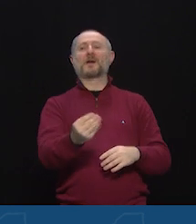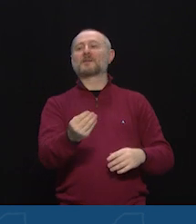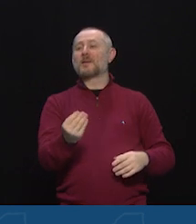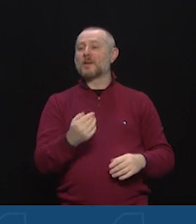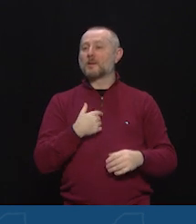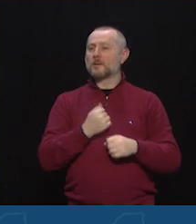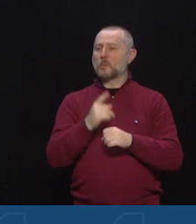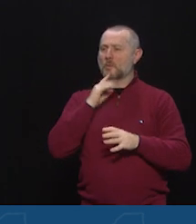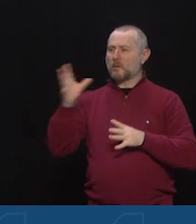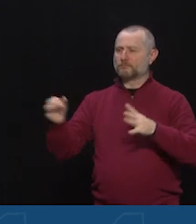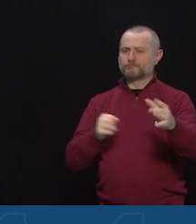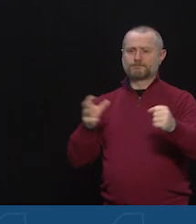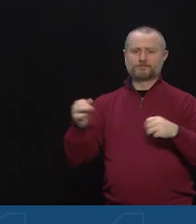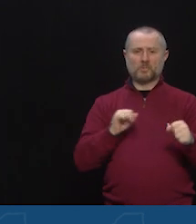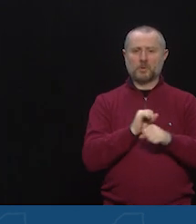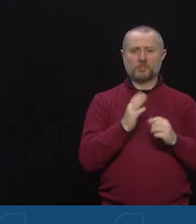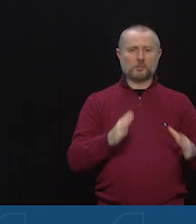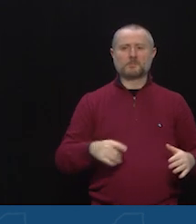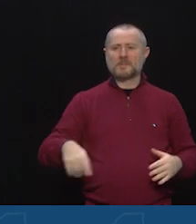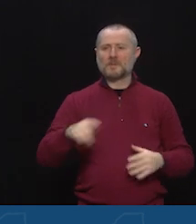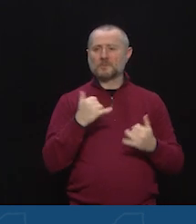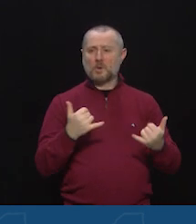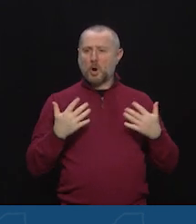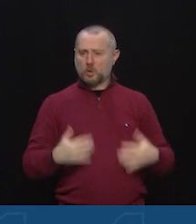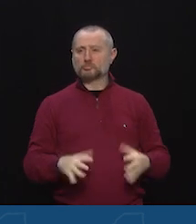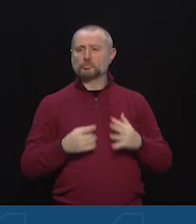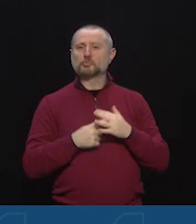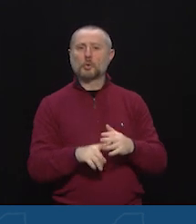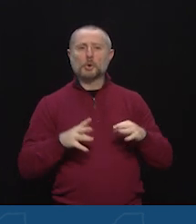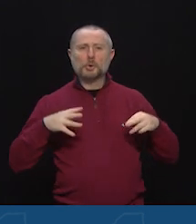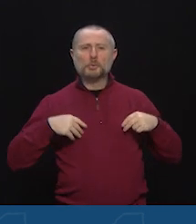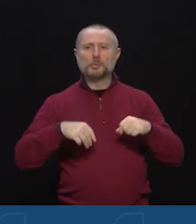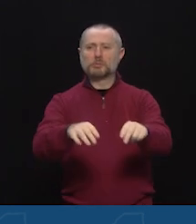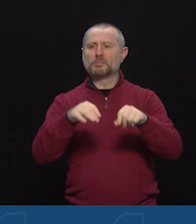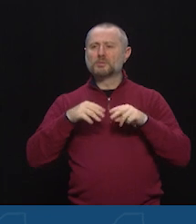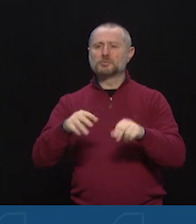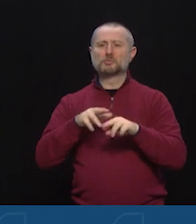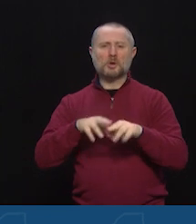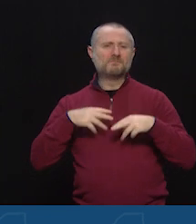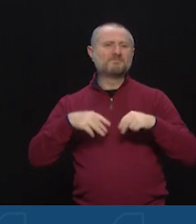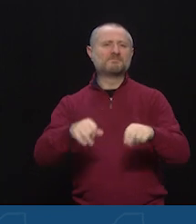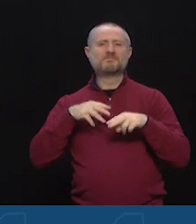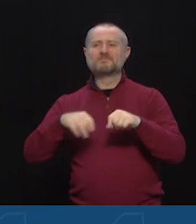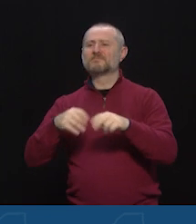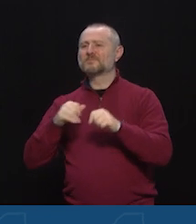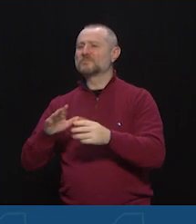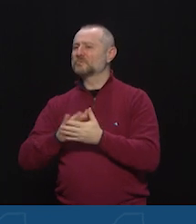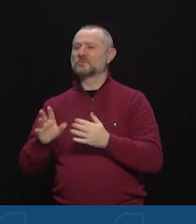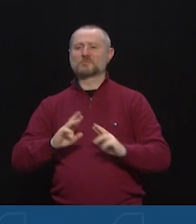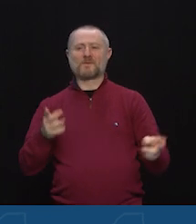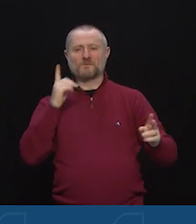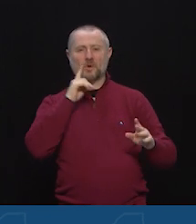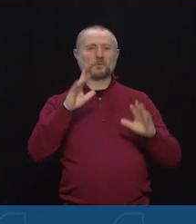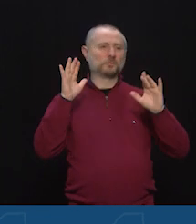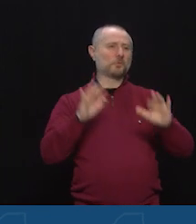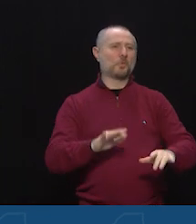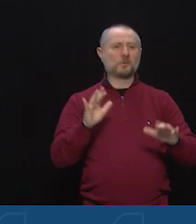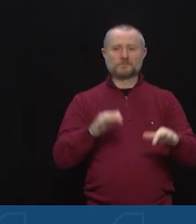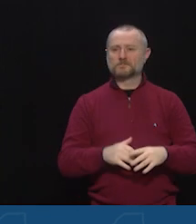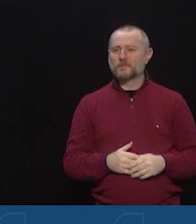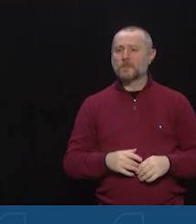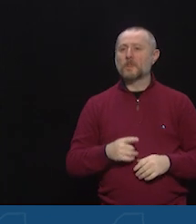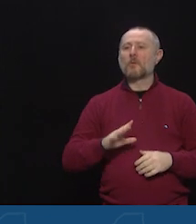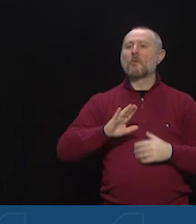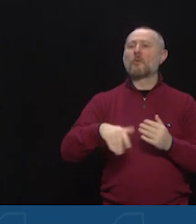They're already at work sanding and salting platforms and getting all the other facilities, walkways, driveways, parking